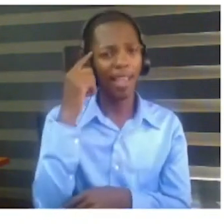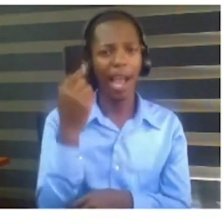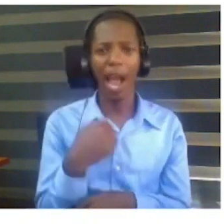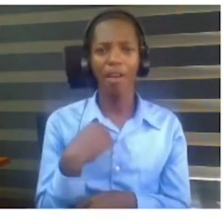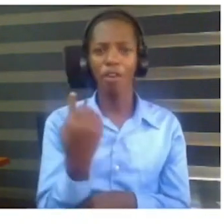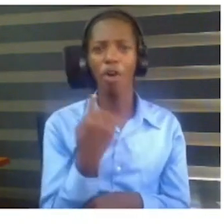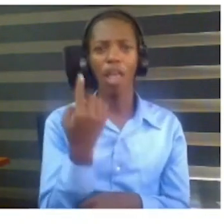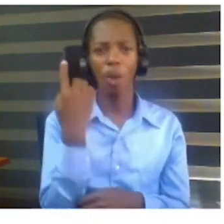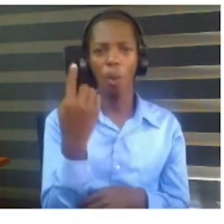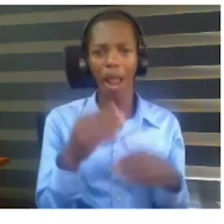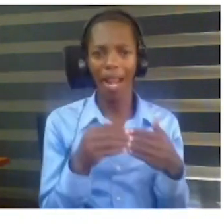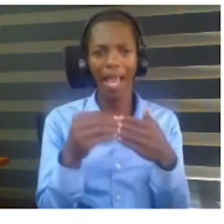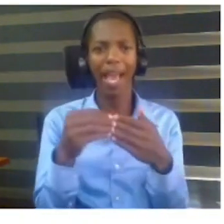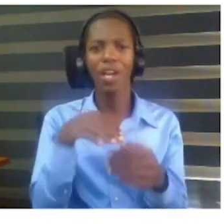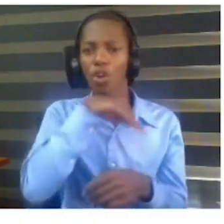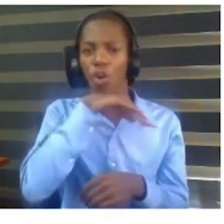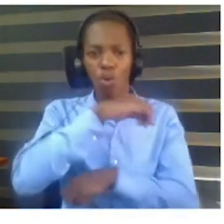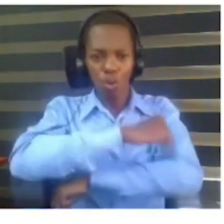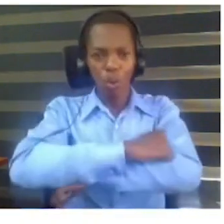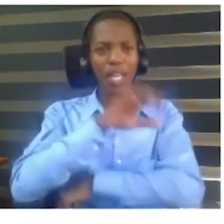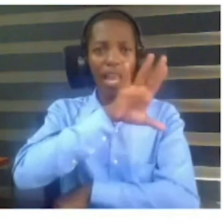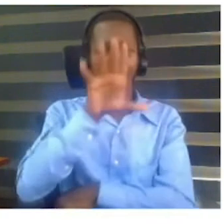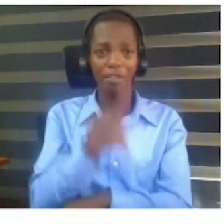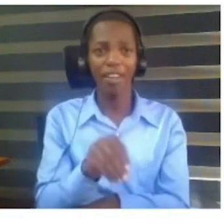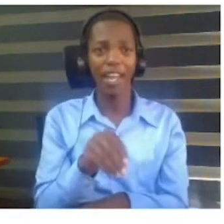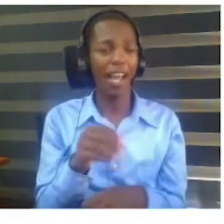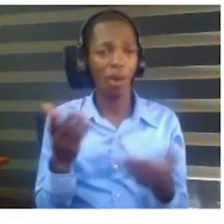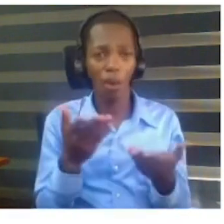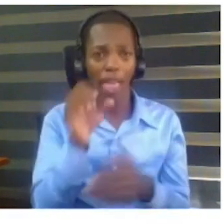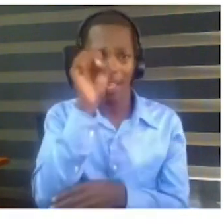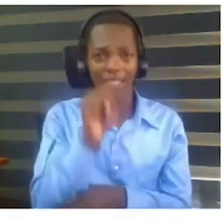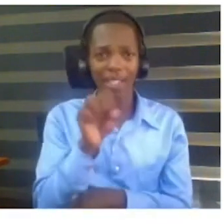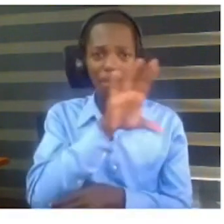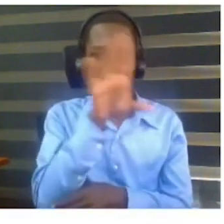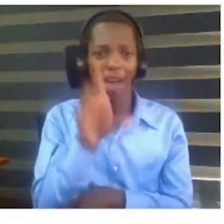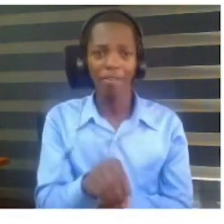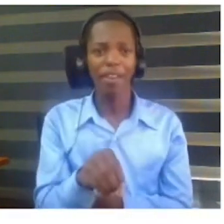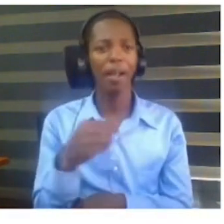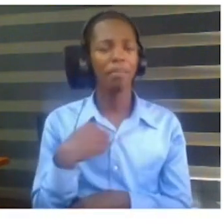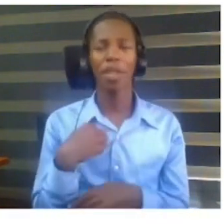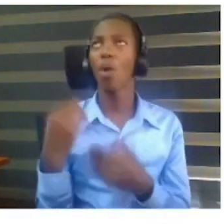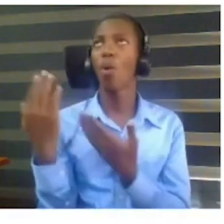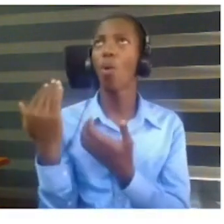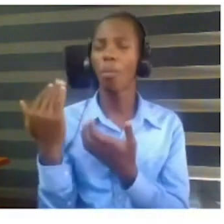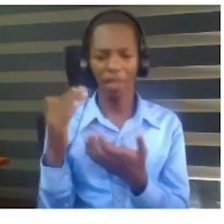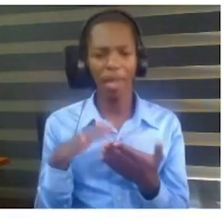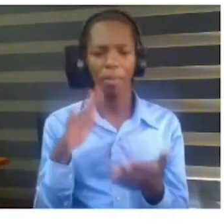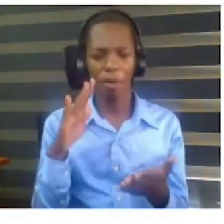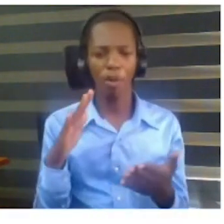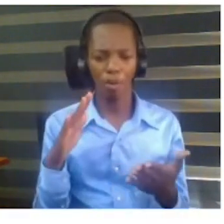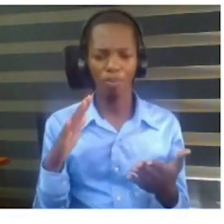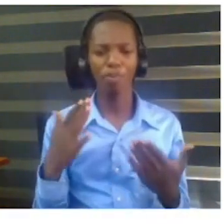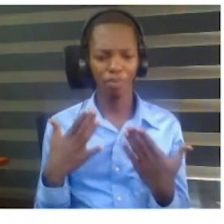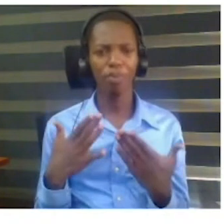Hopefully more communities and more tools will be available for blind people to travel safely and